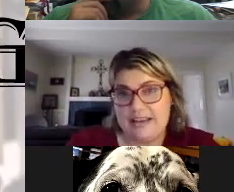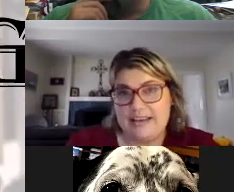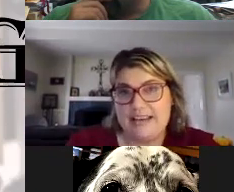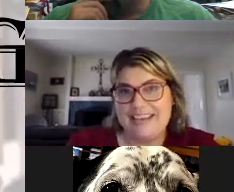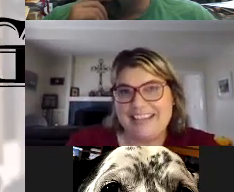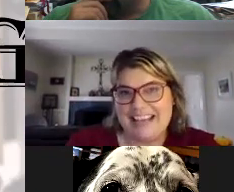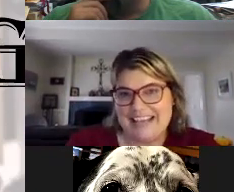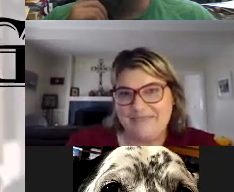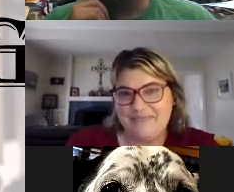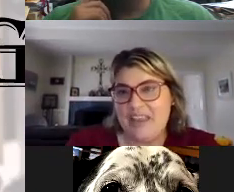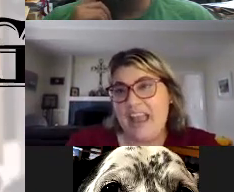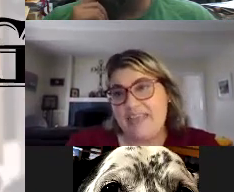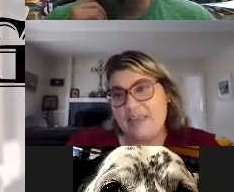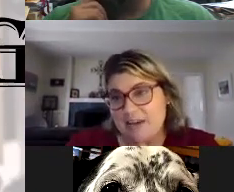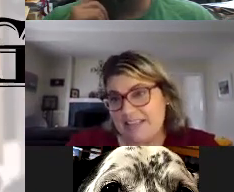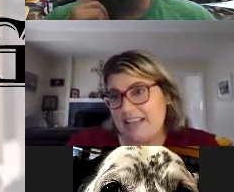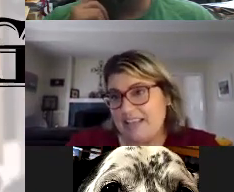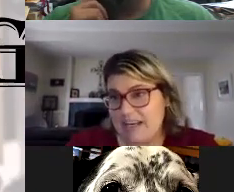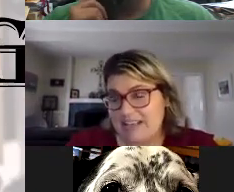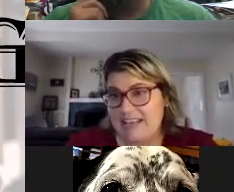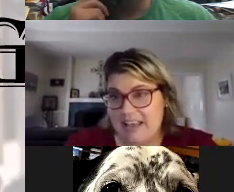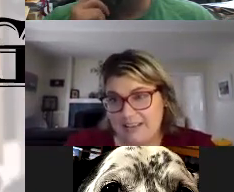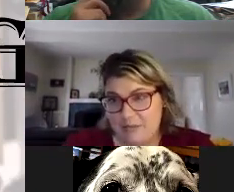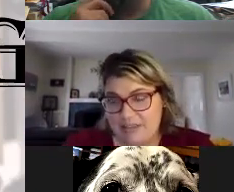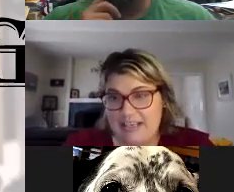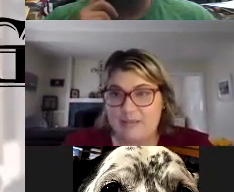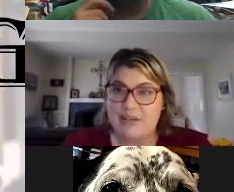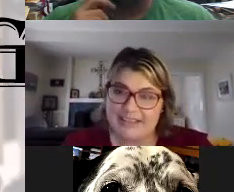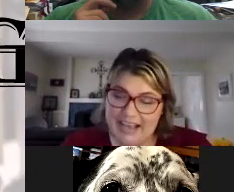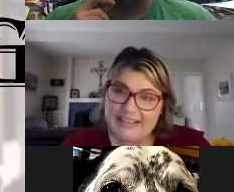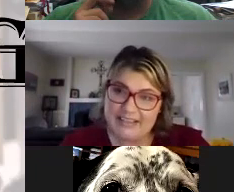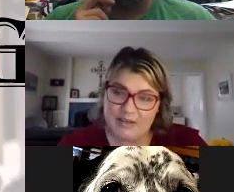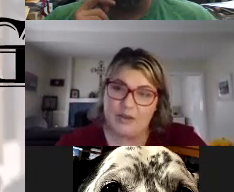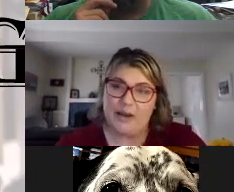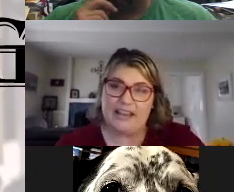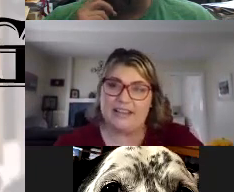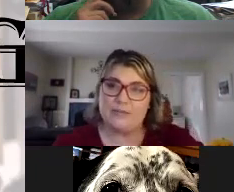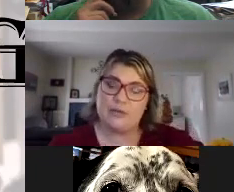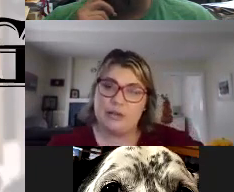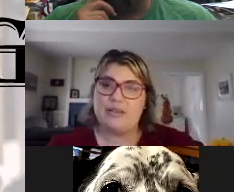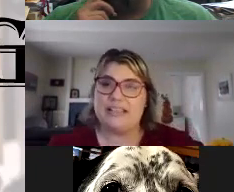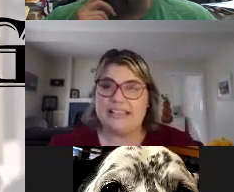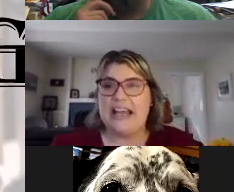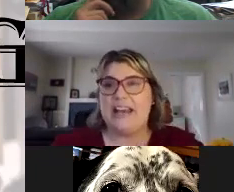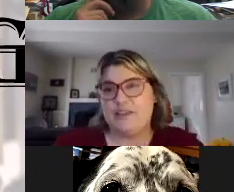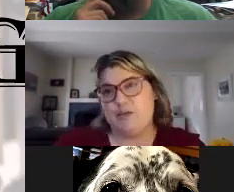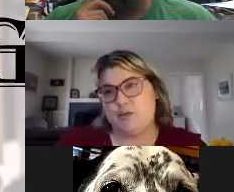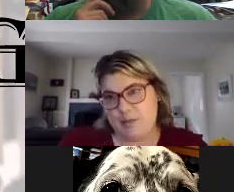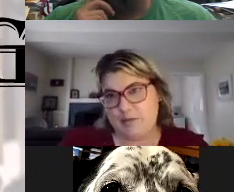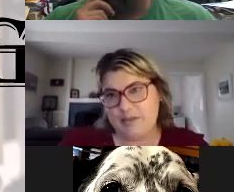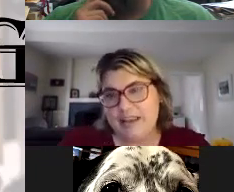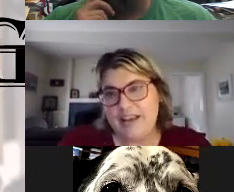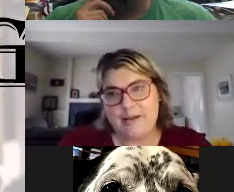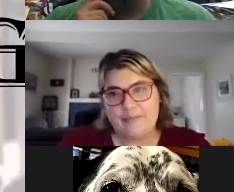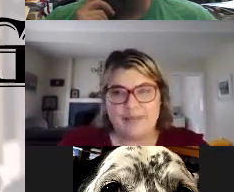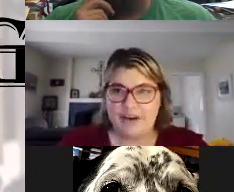for in the Senate. And the president is picked in the House of Representatives because that's the body that's most closely tied to the